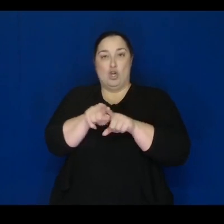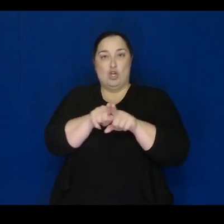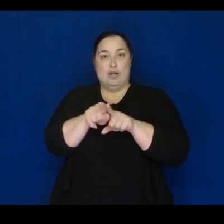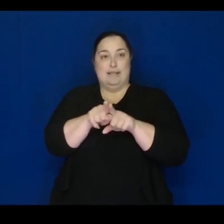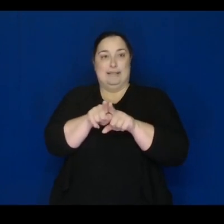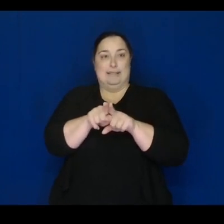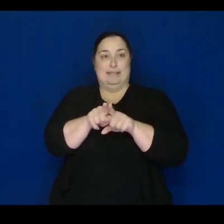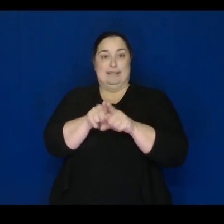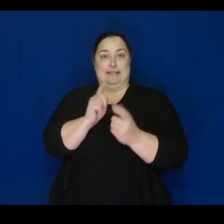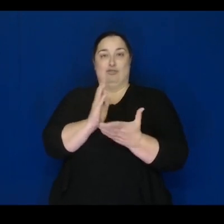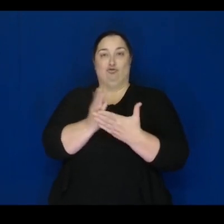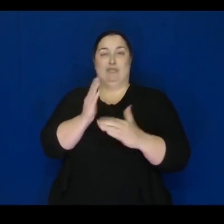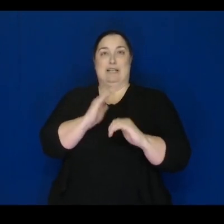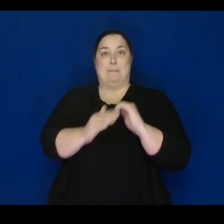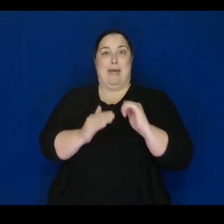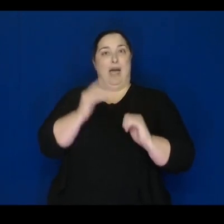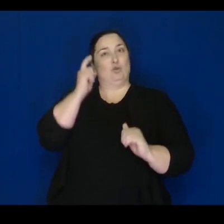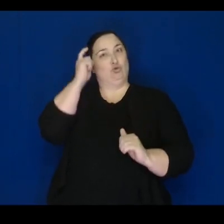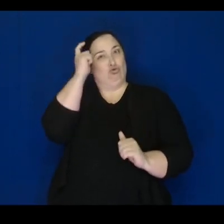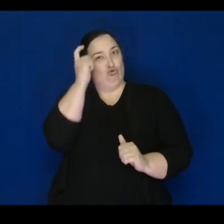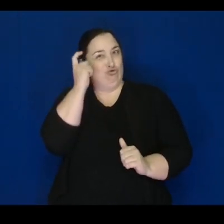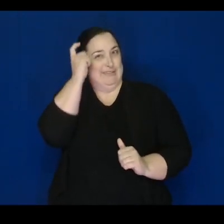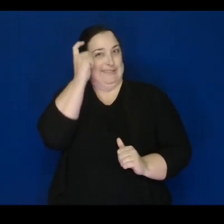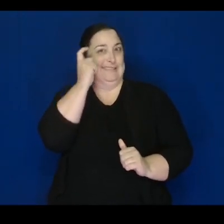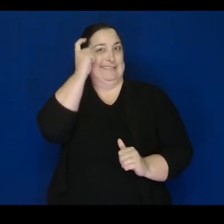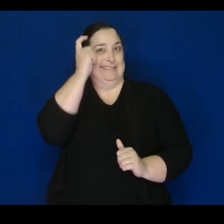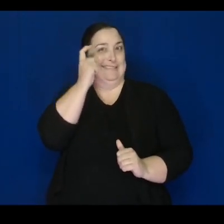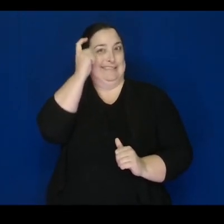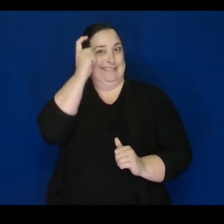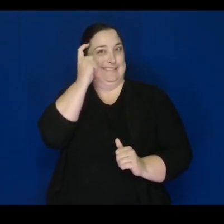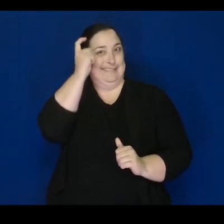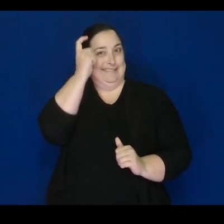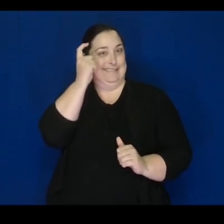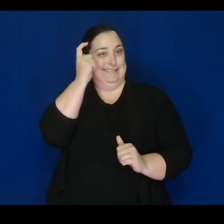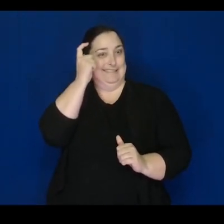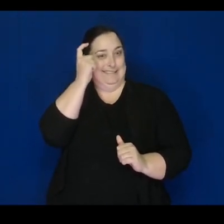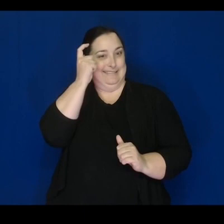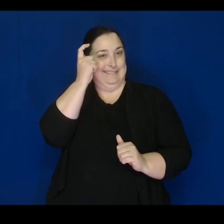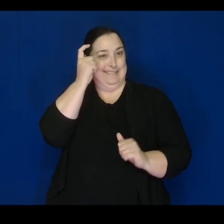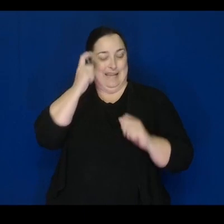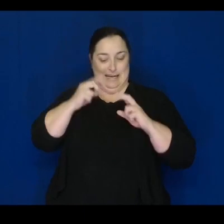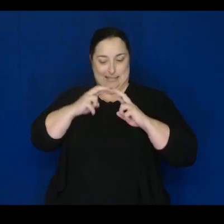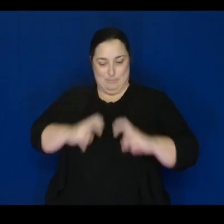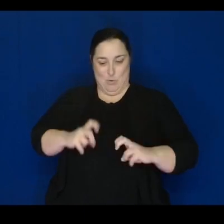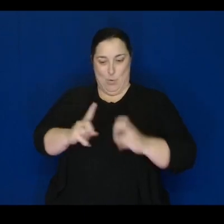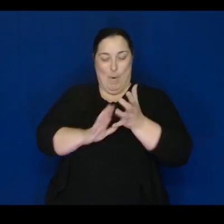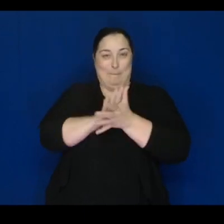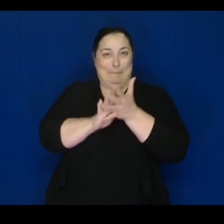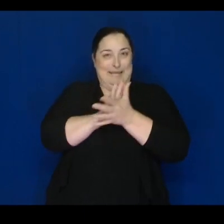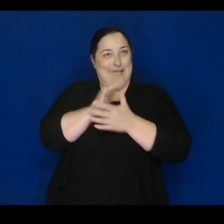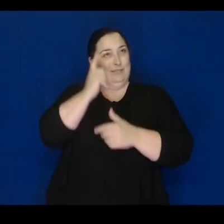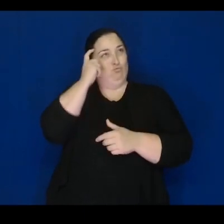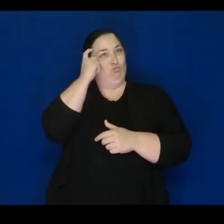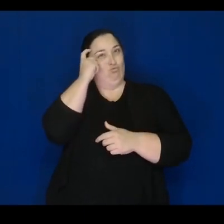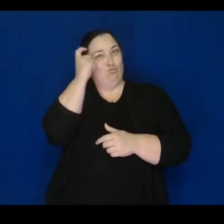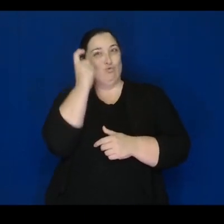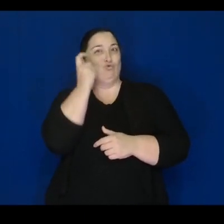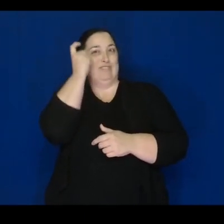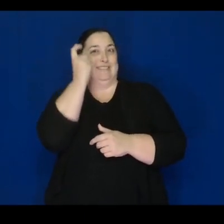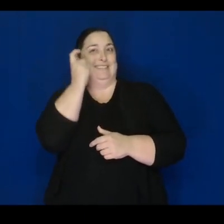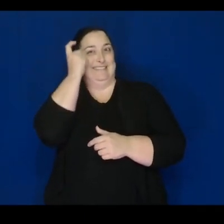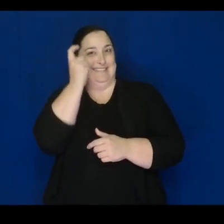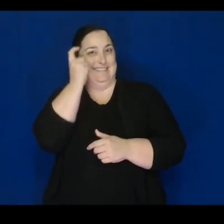constant experience and having them explore what experience means to them as an individual in relationship to